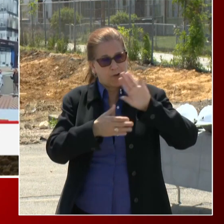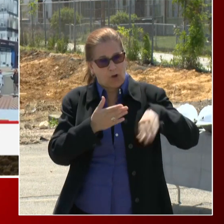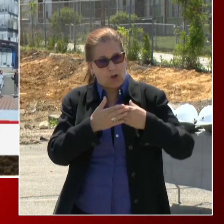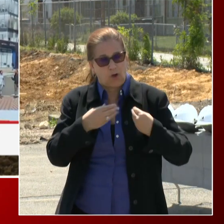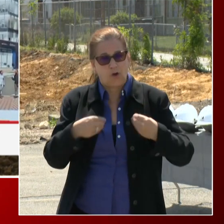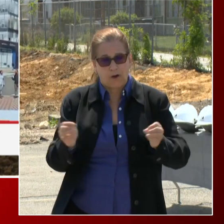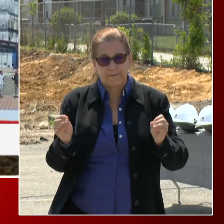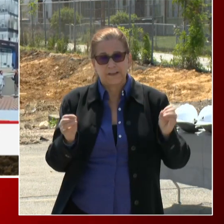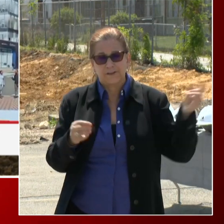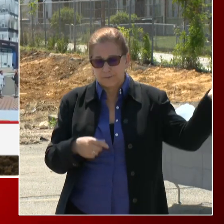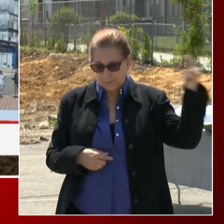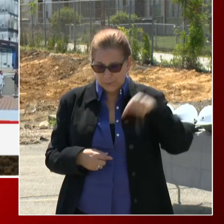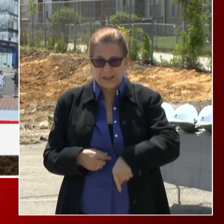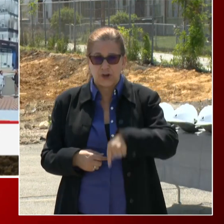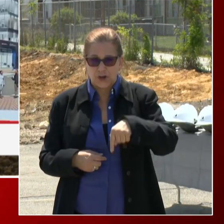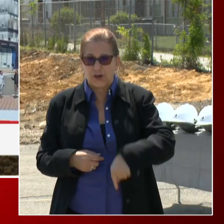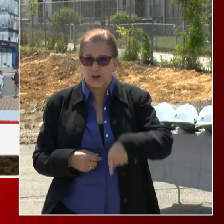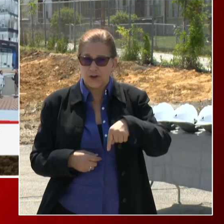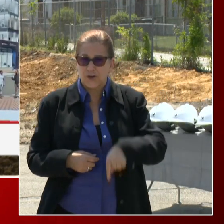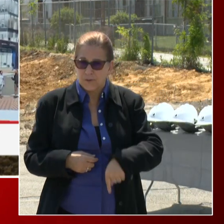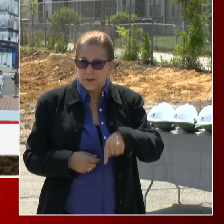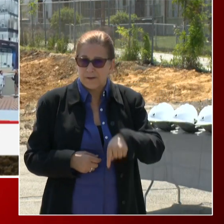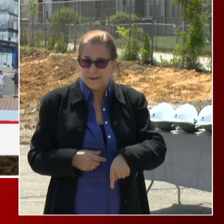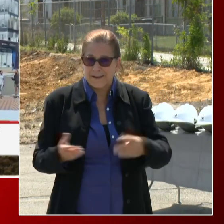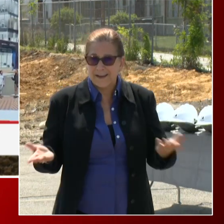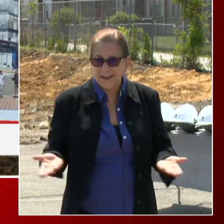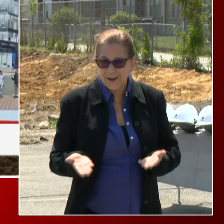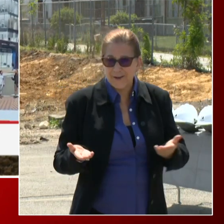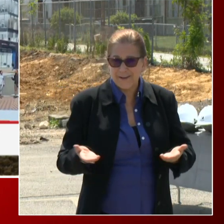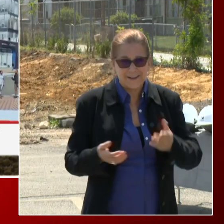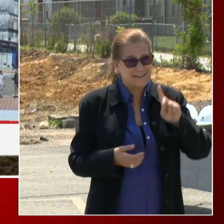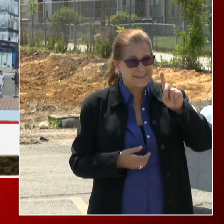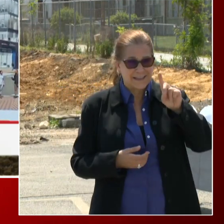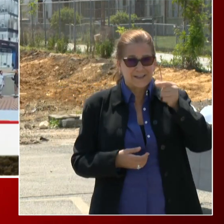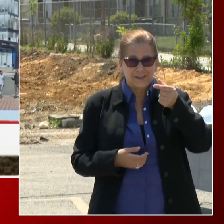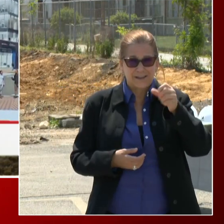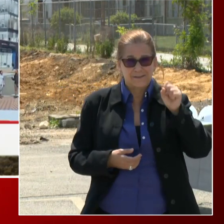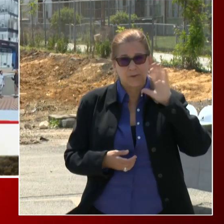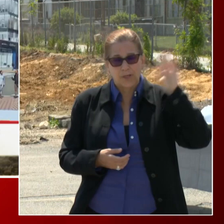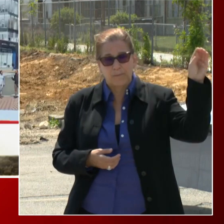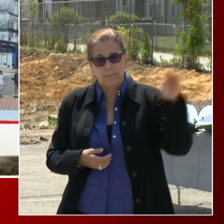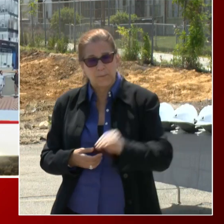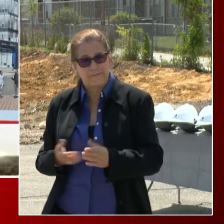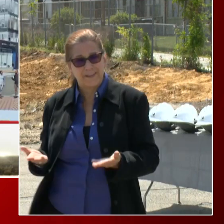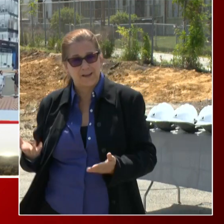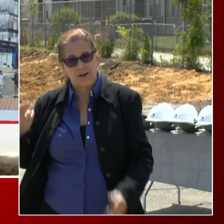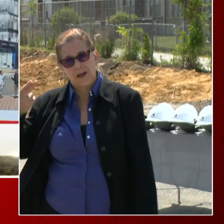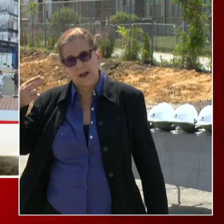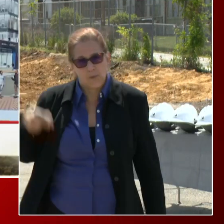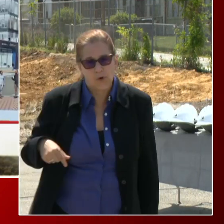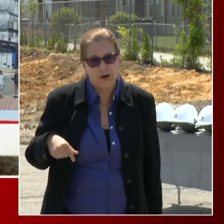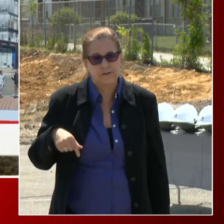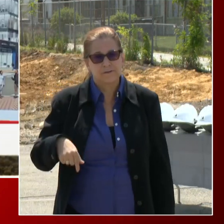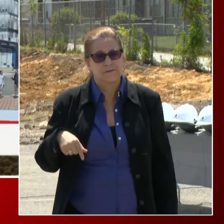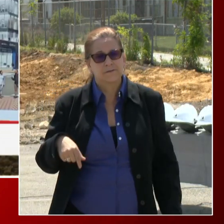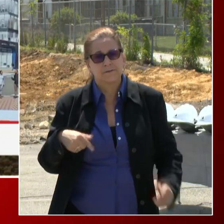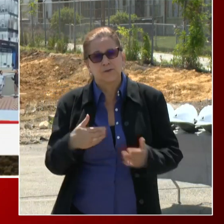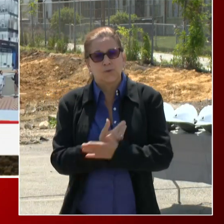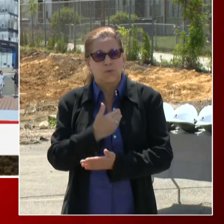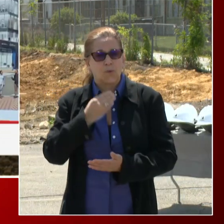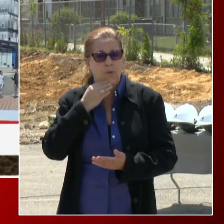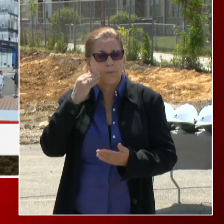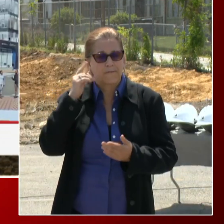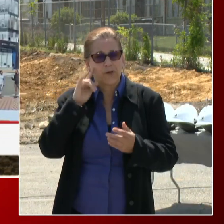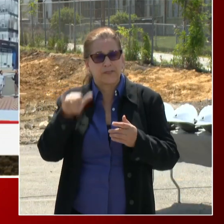We know that bringing DGS here and the retail experience along with that will be an economic